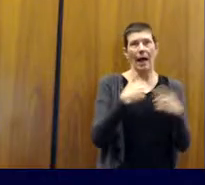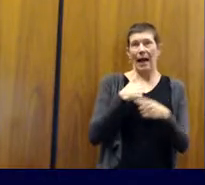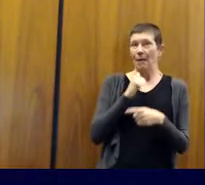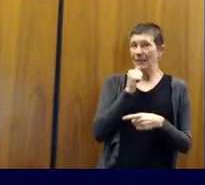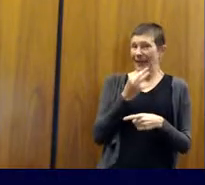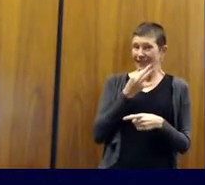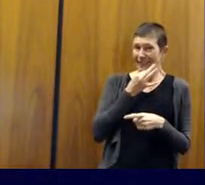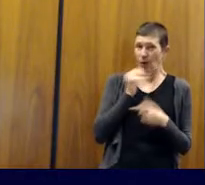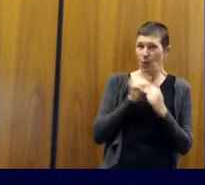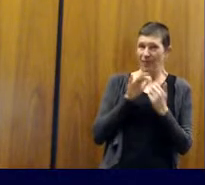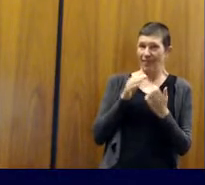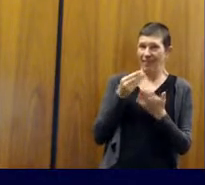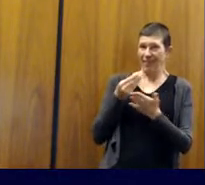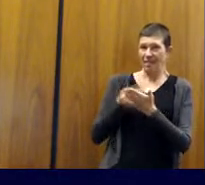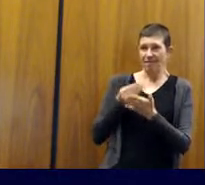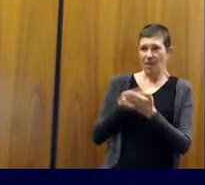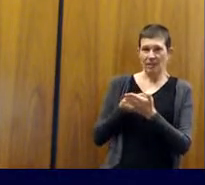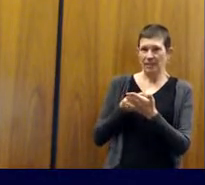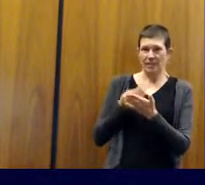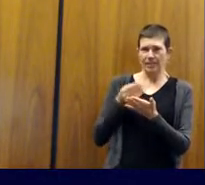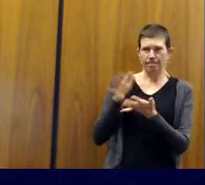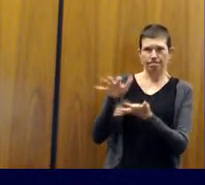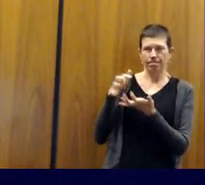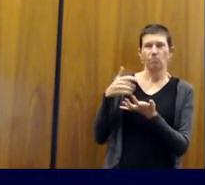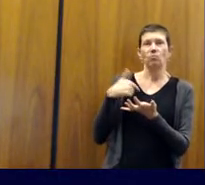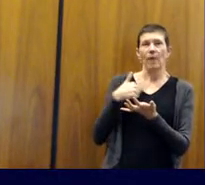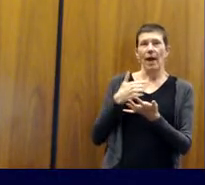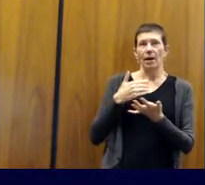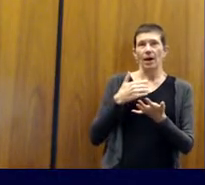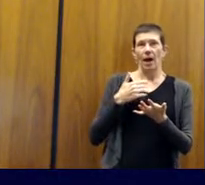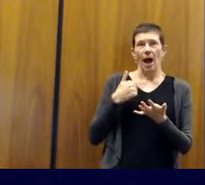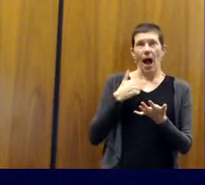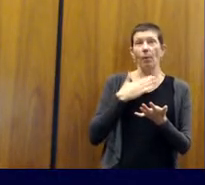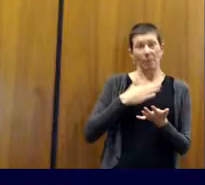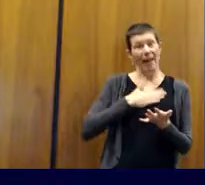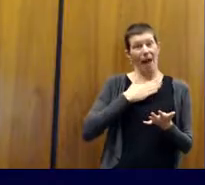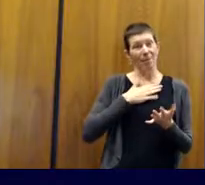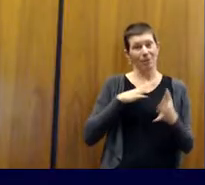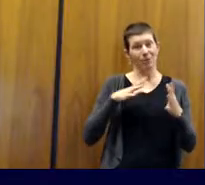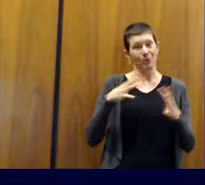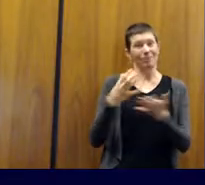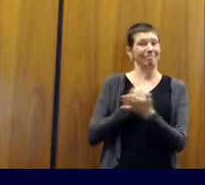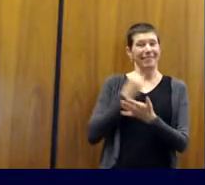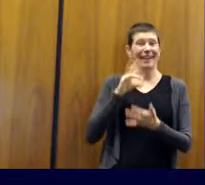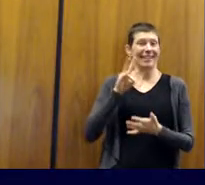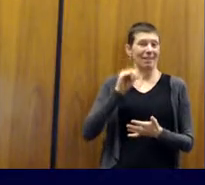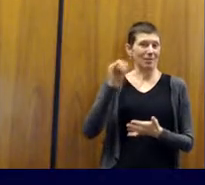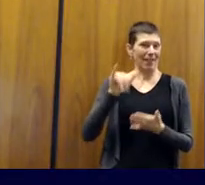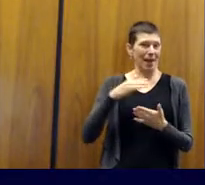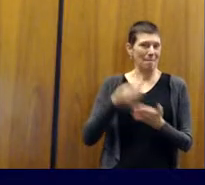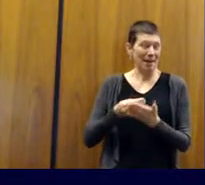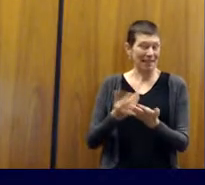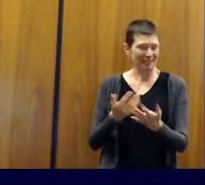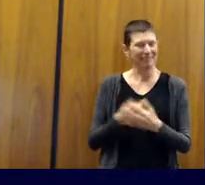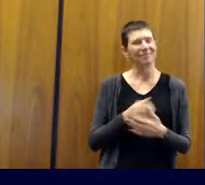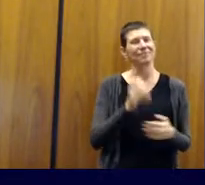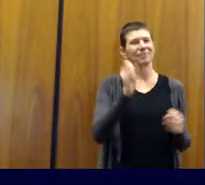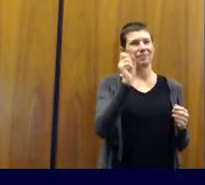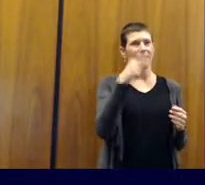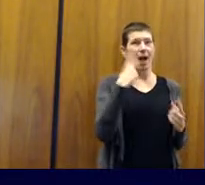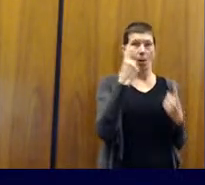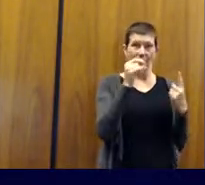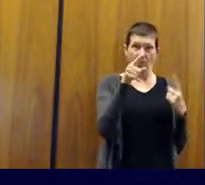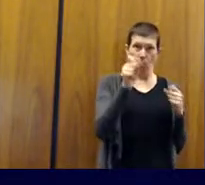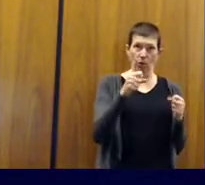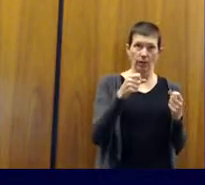on the opioid settlement funds. Okay. I'd be happy to take 70% of that money, though. Okay. I wonder if you could